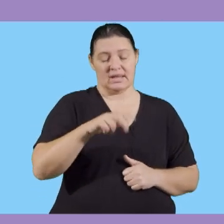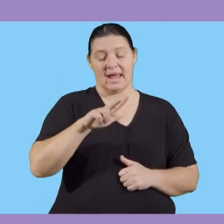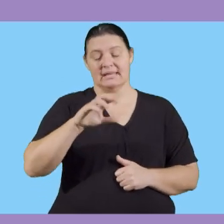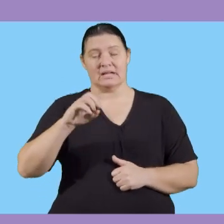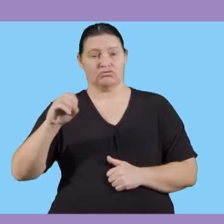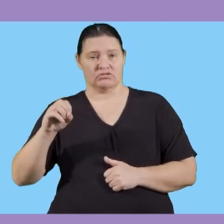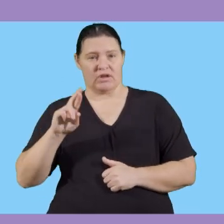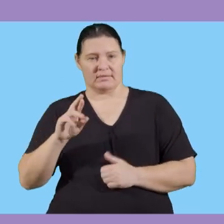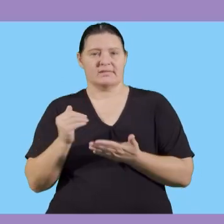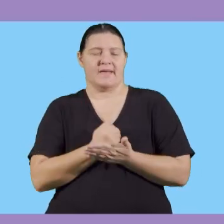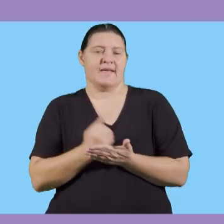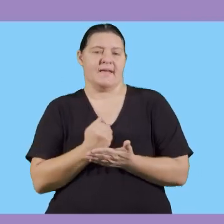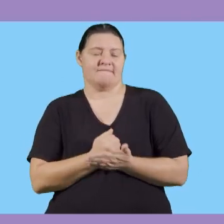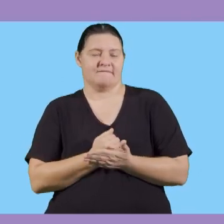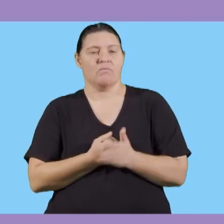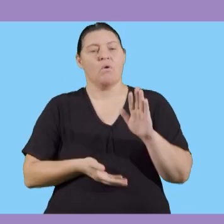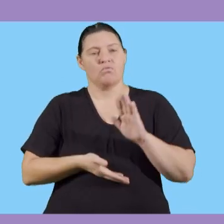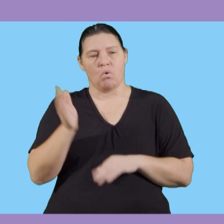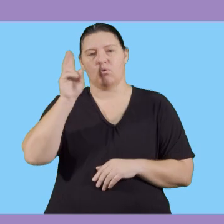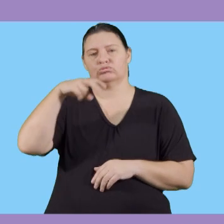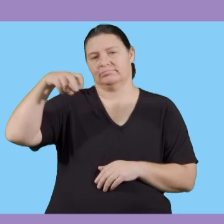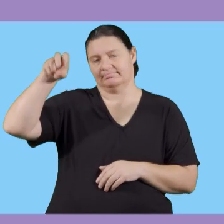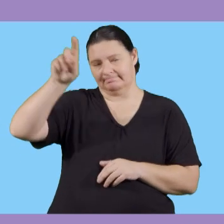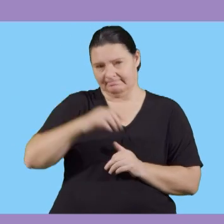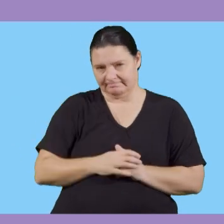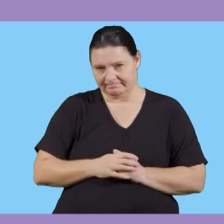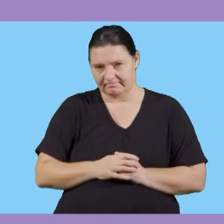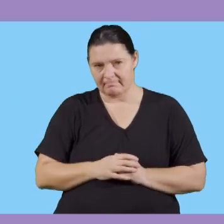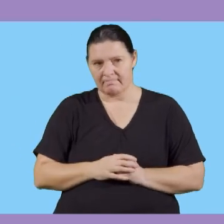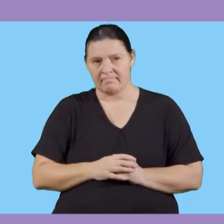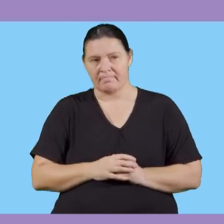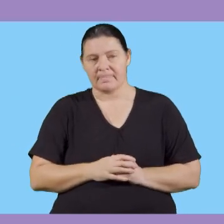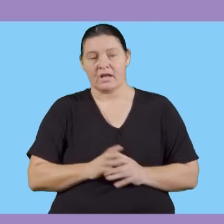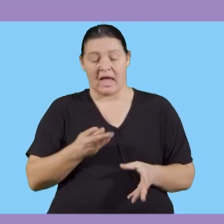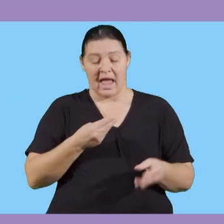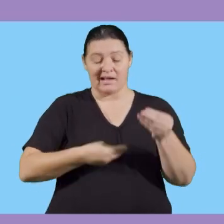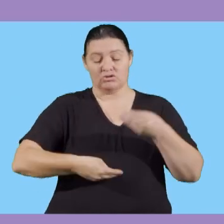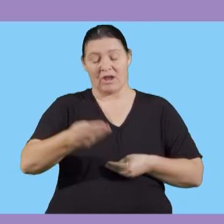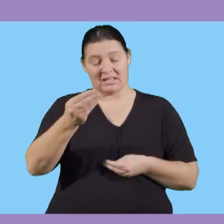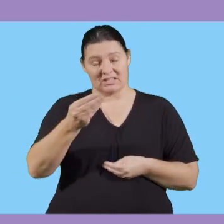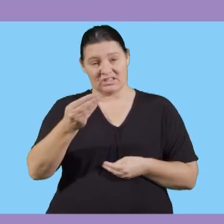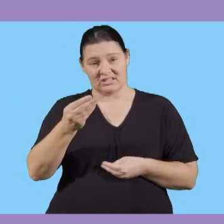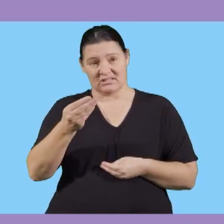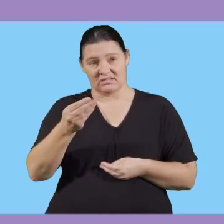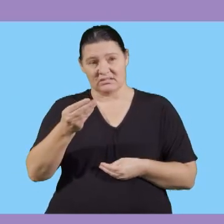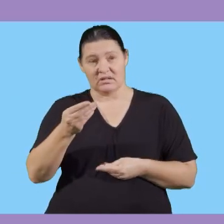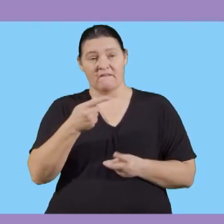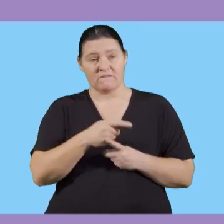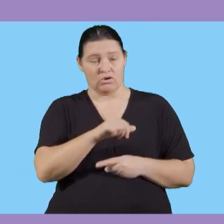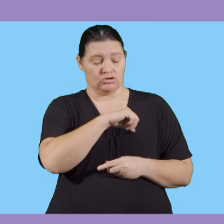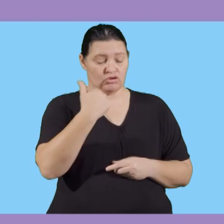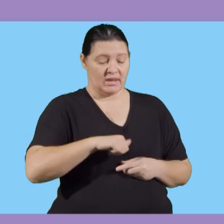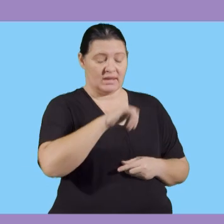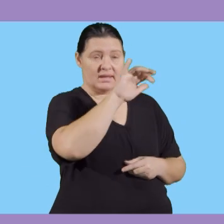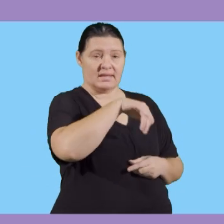20,800 rands saved up to spend on this trip. Now the exchange rate of the